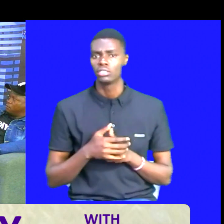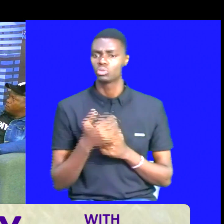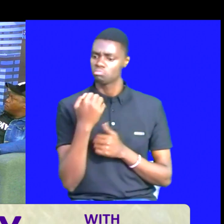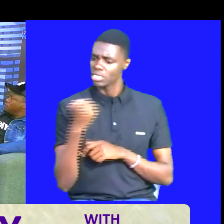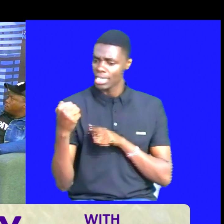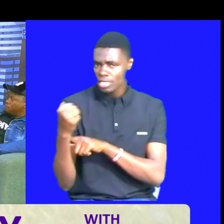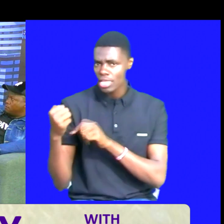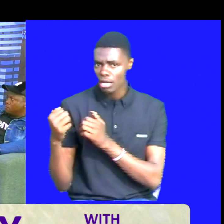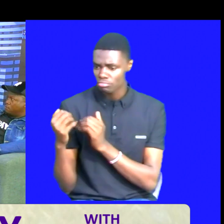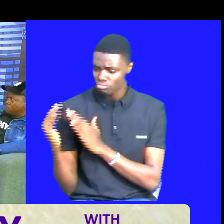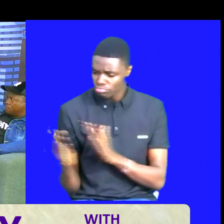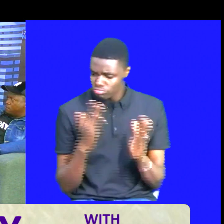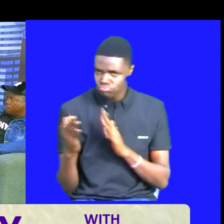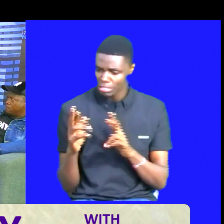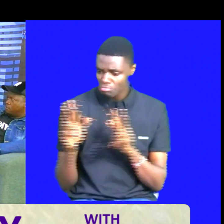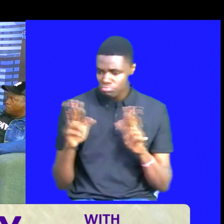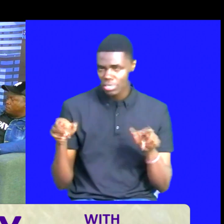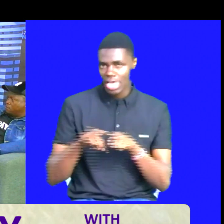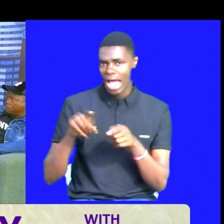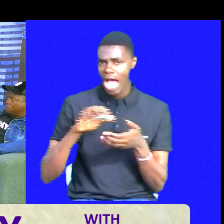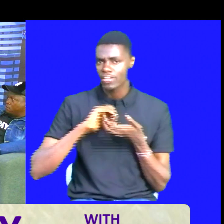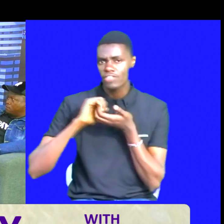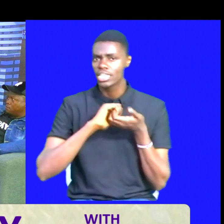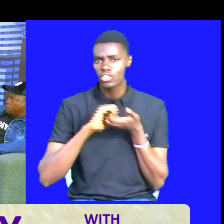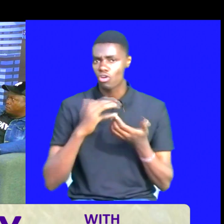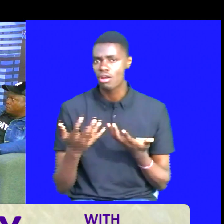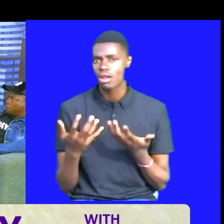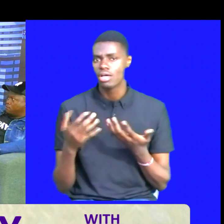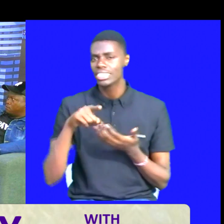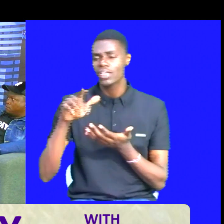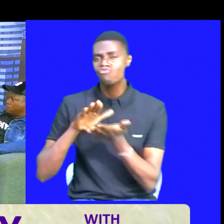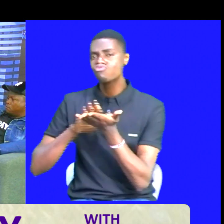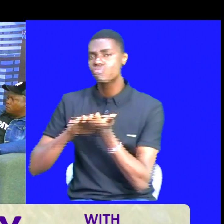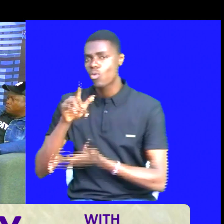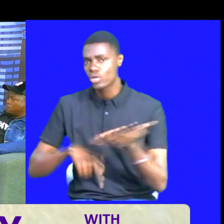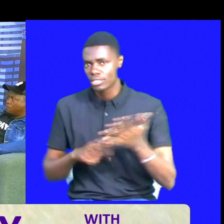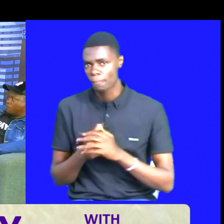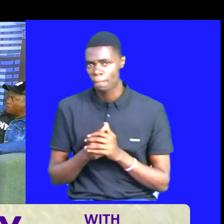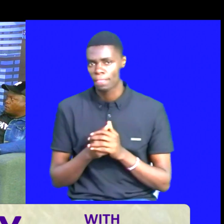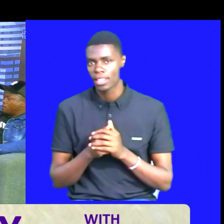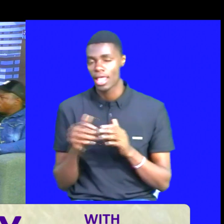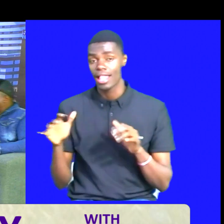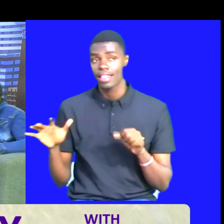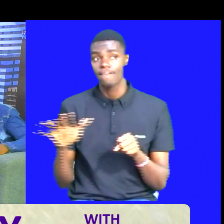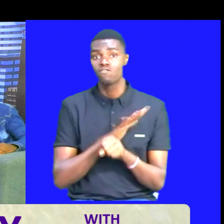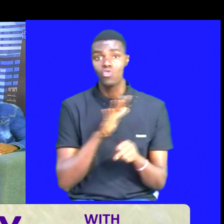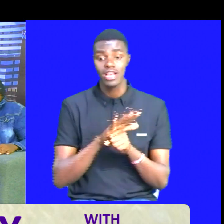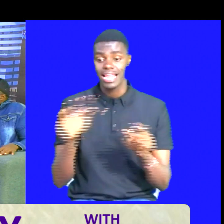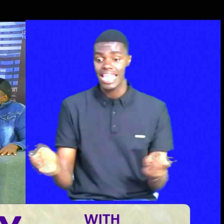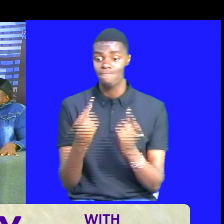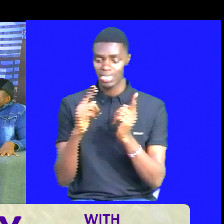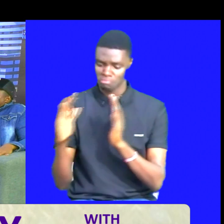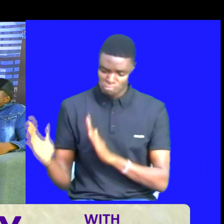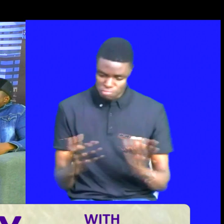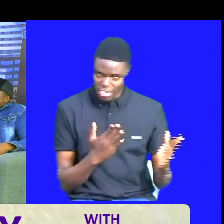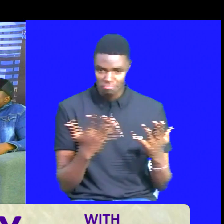of preparedness, as a federation, how do you comment the fact how the whole event was planned, and